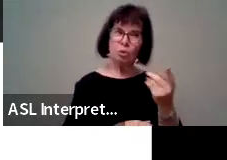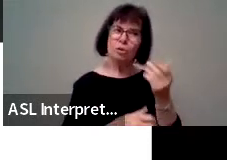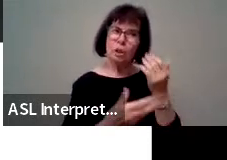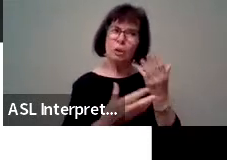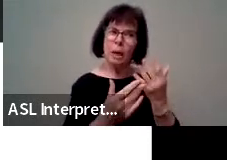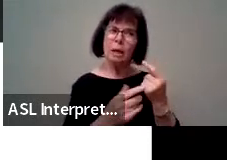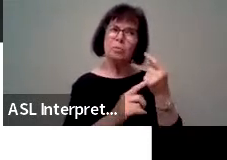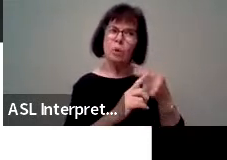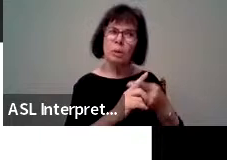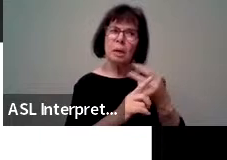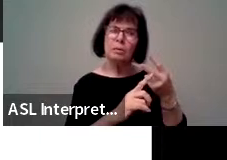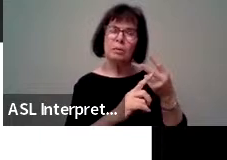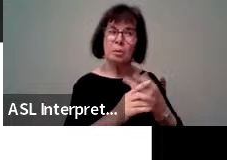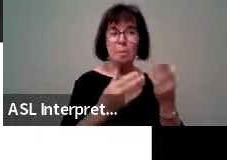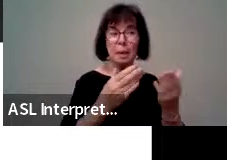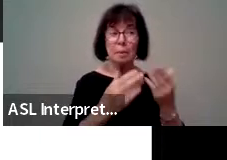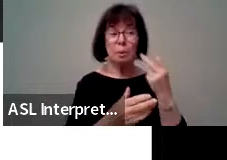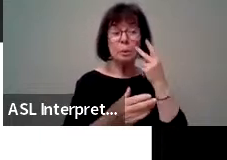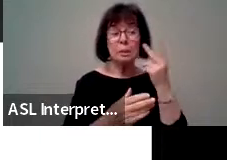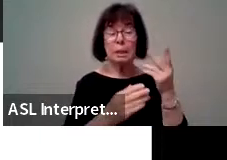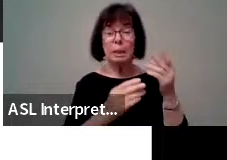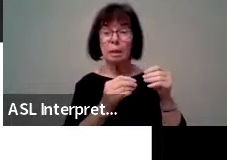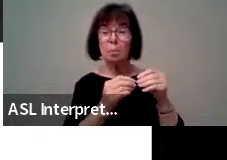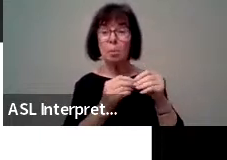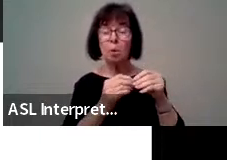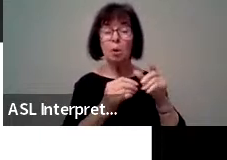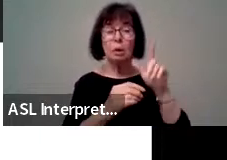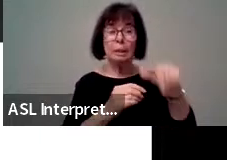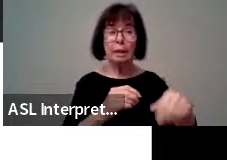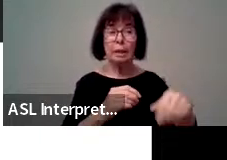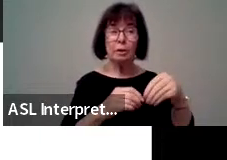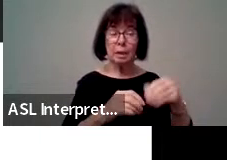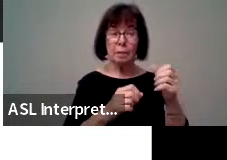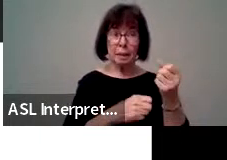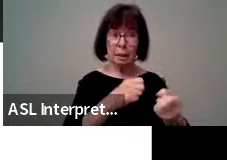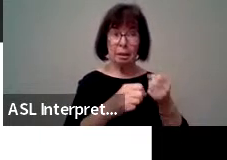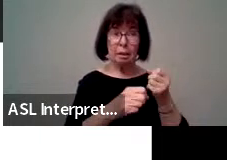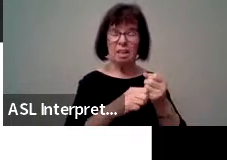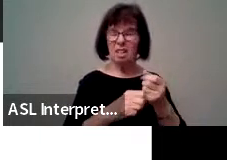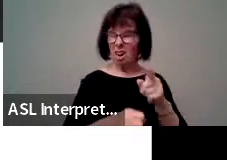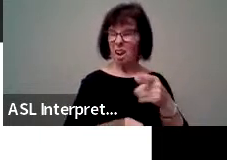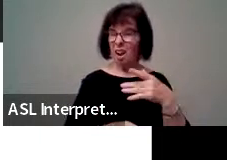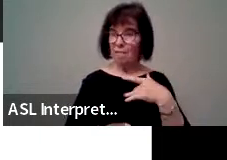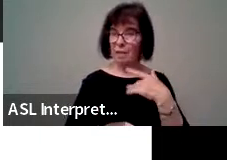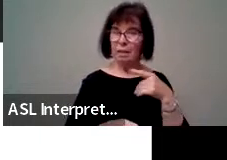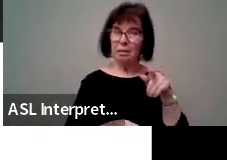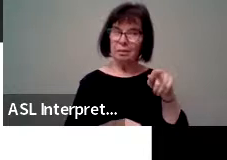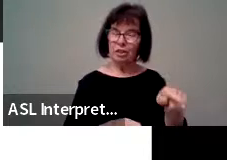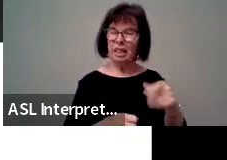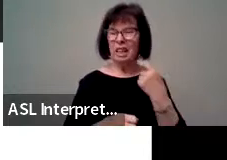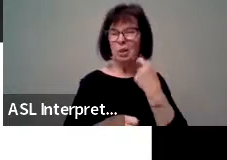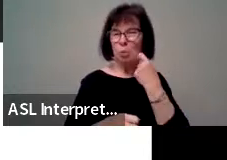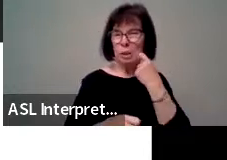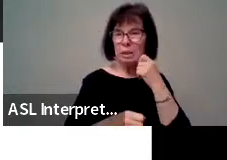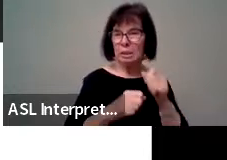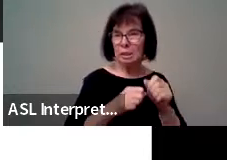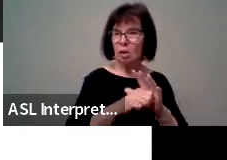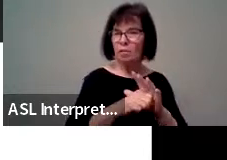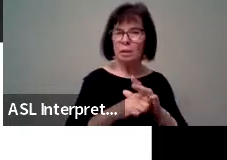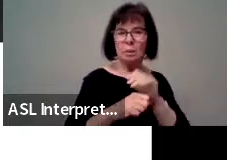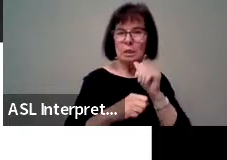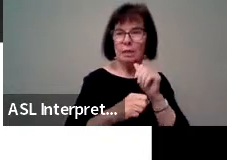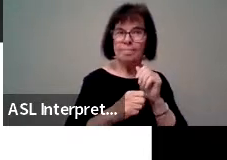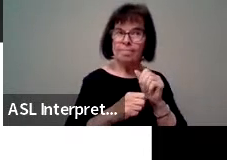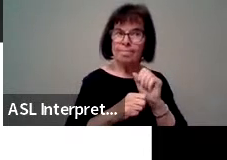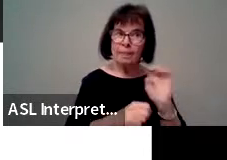see a surge later in the year. And so I felt that because she had a recent COVID infection, it was less urgent. My